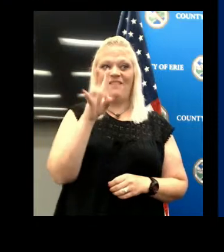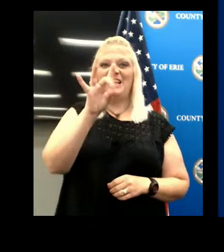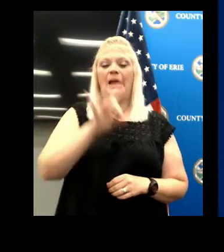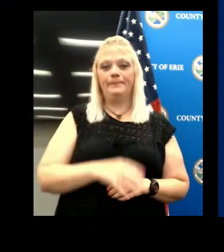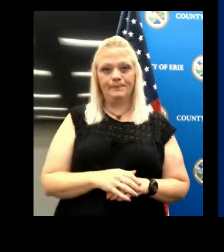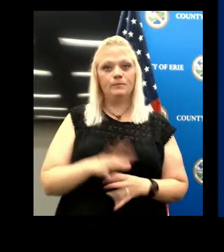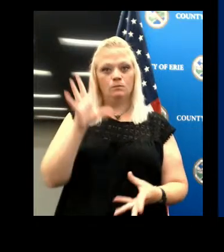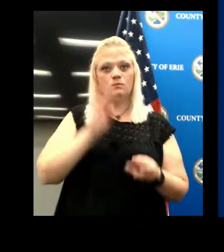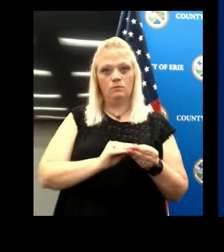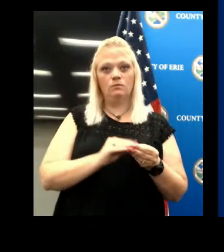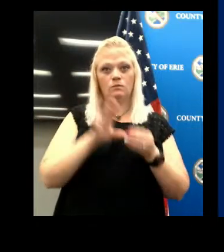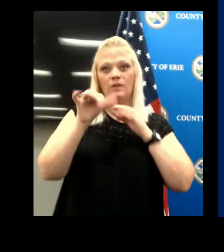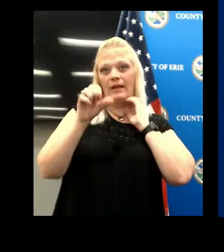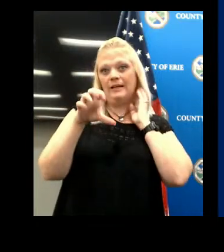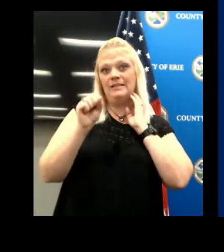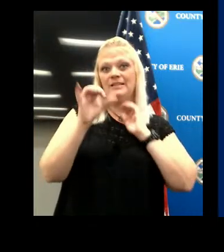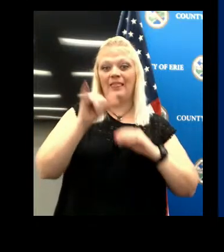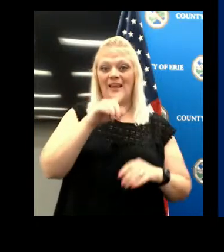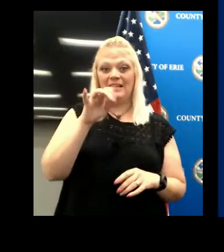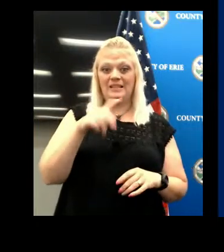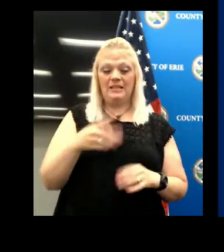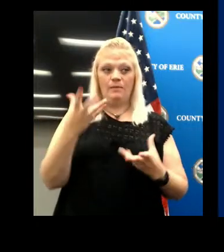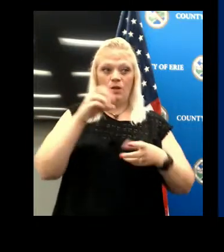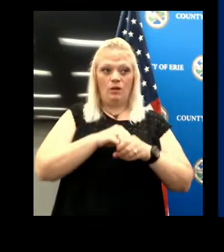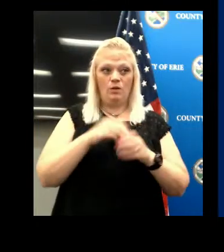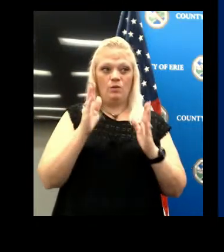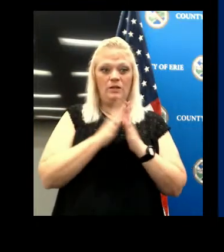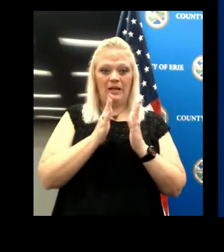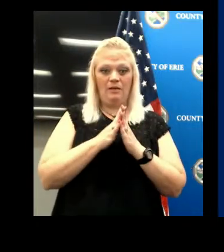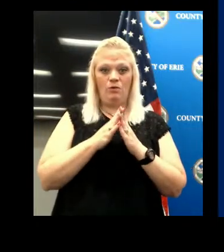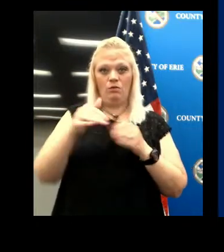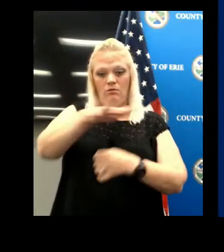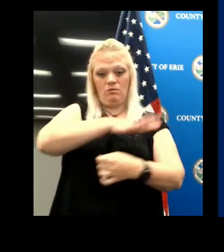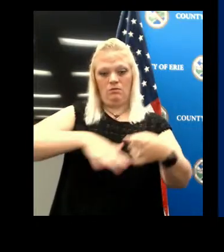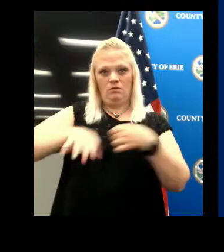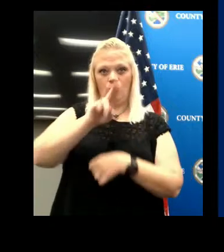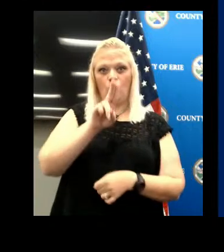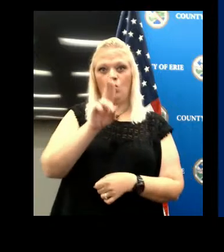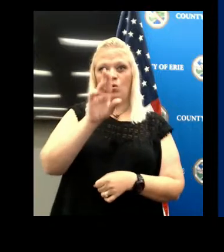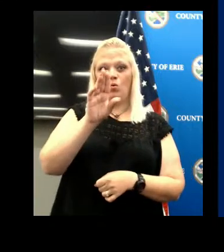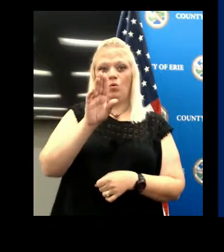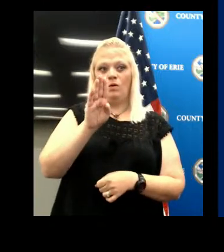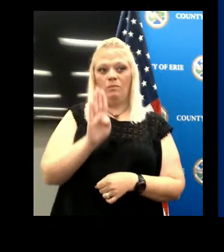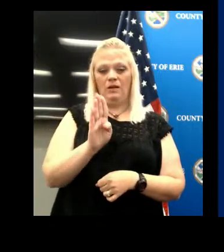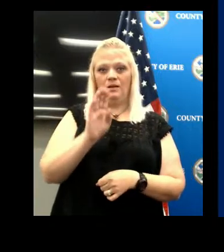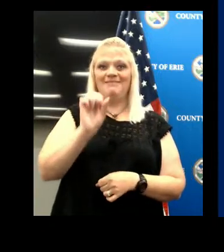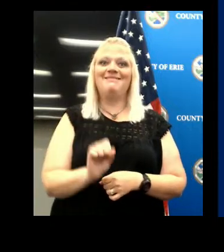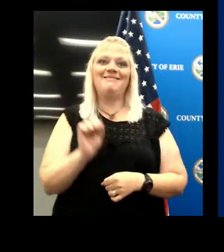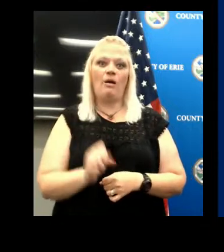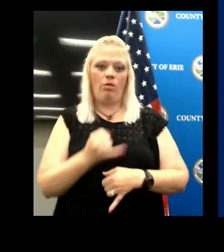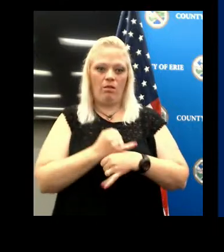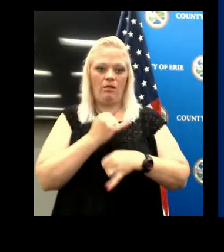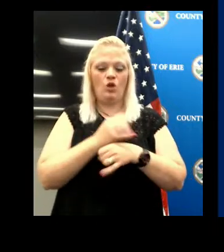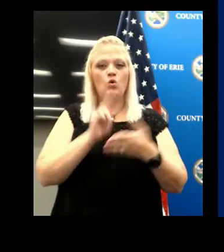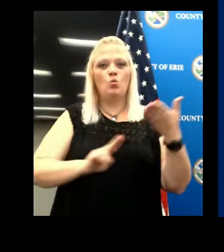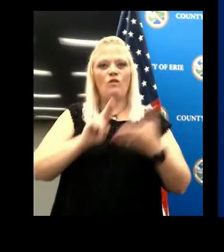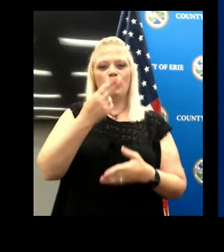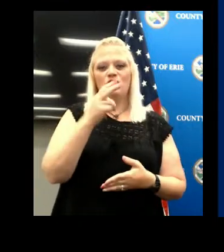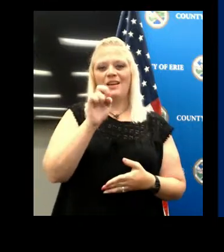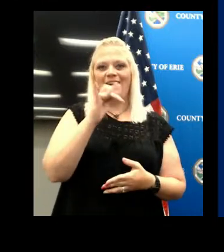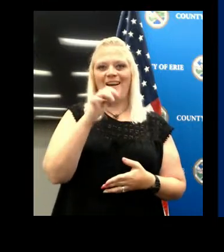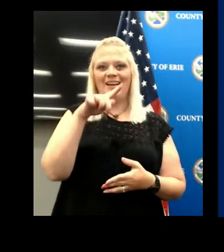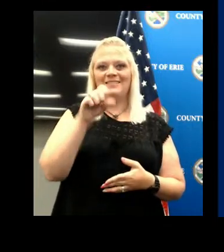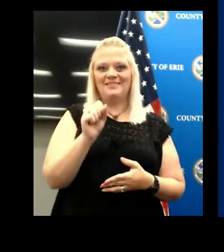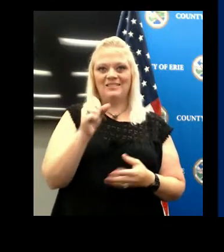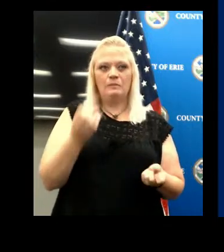cases. That zip code includes the neighborhood surrounding the University of Buffalo South Campus, University Heights, where a lot of